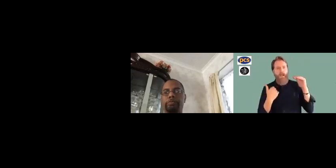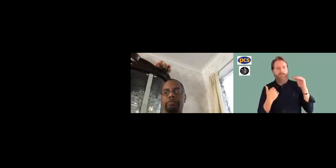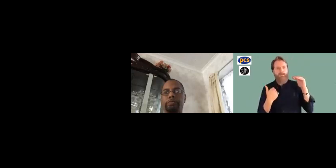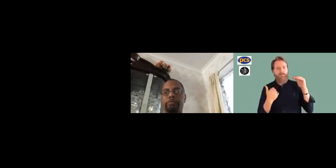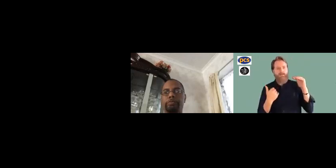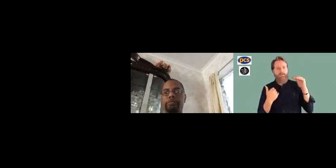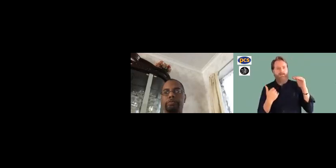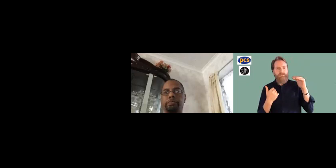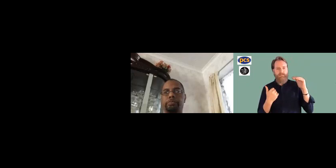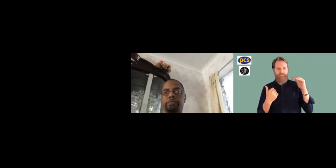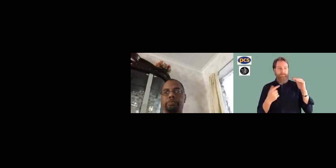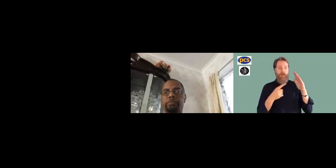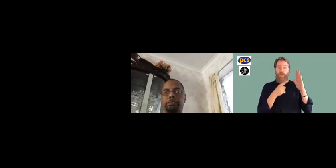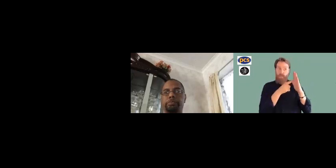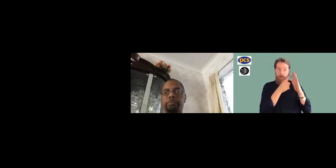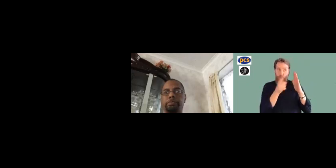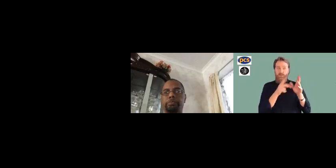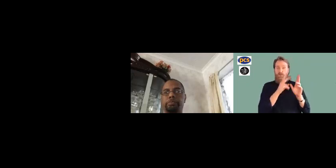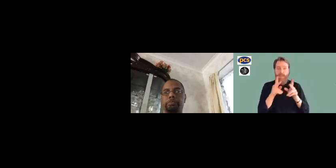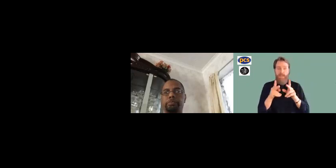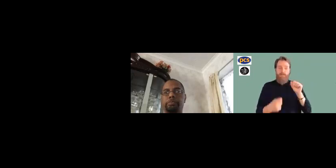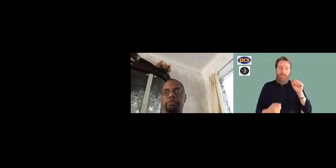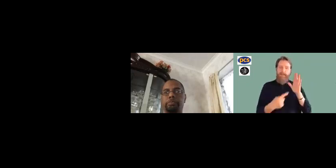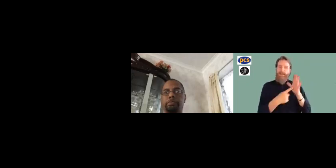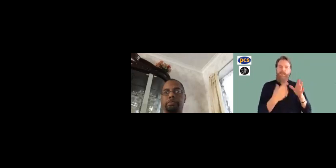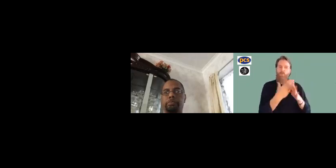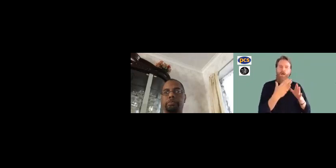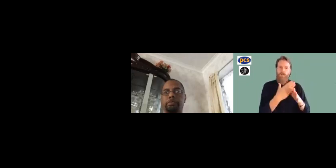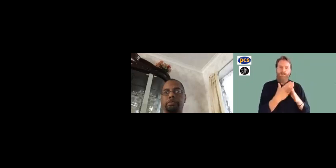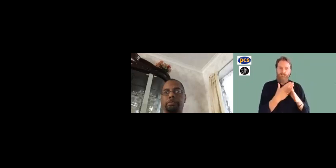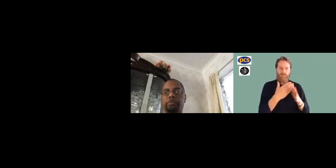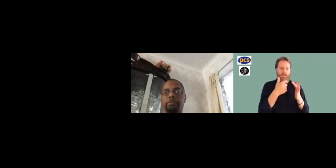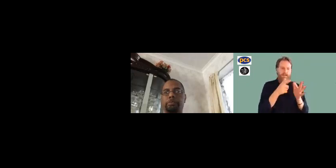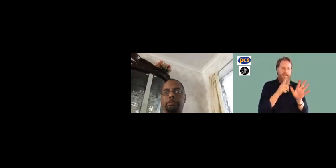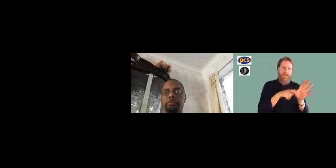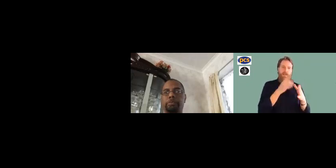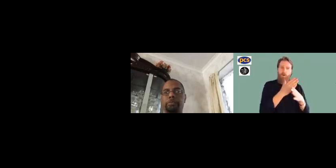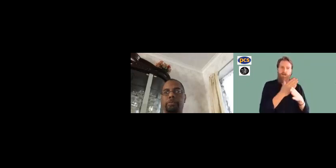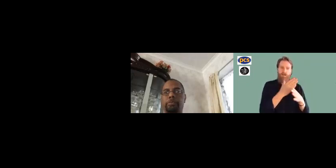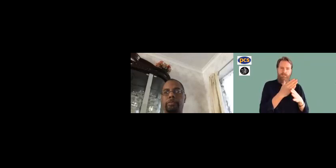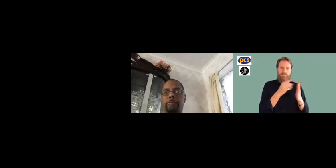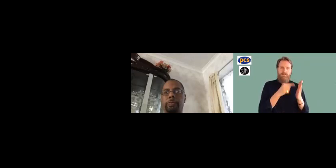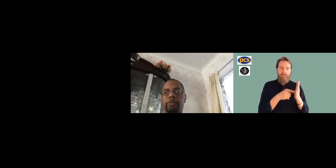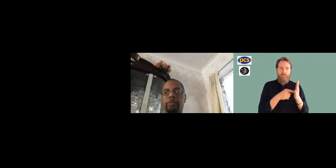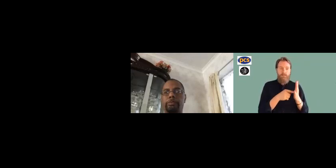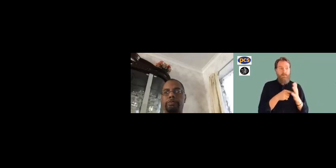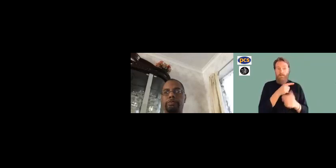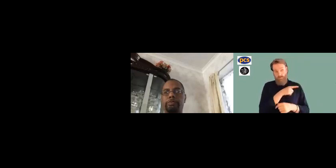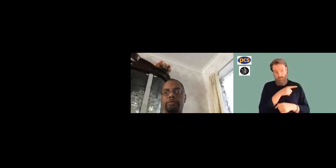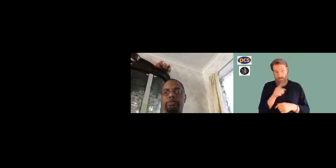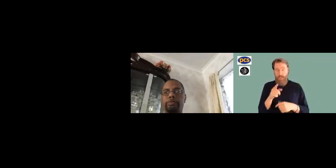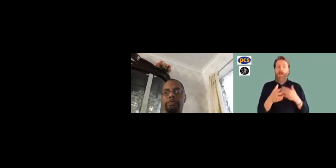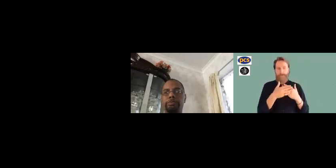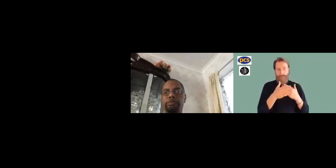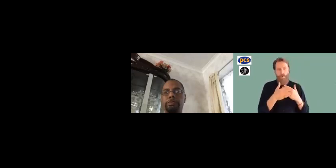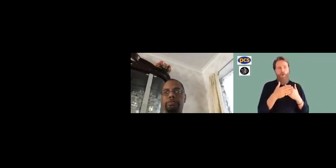classed as key workers. There is more likely to be people from the BAME community who are classed as key workers than white